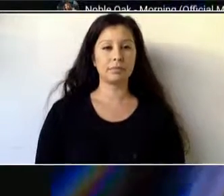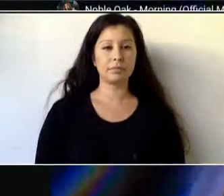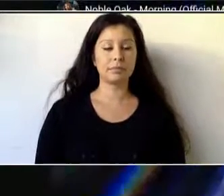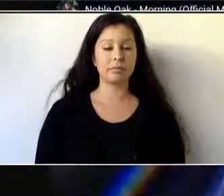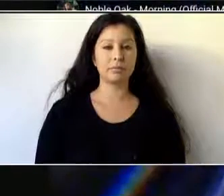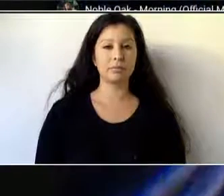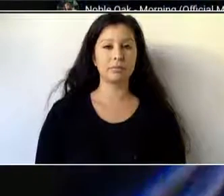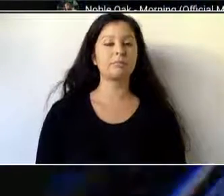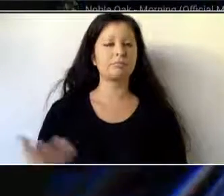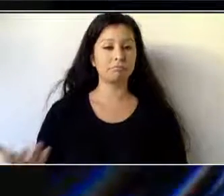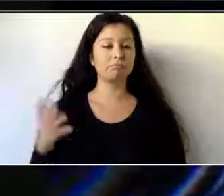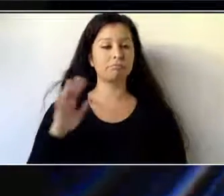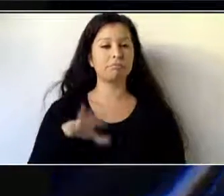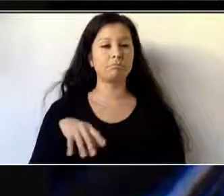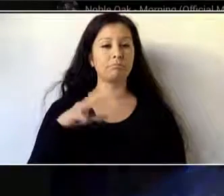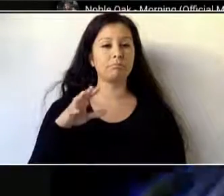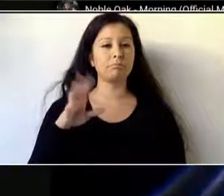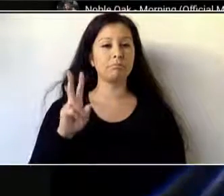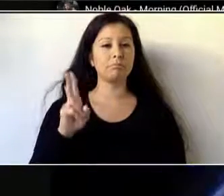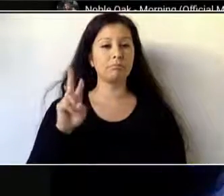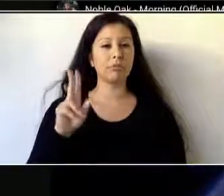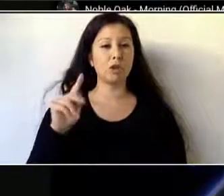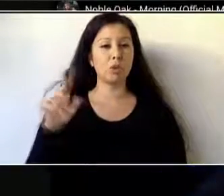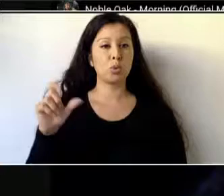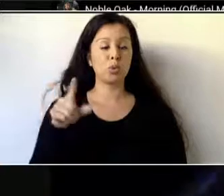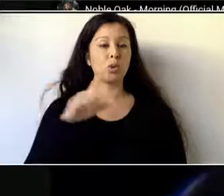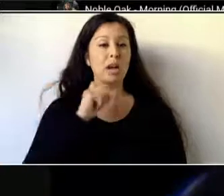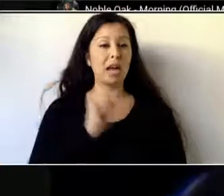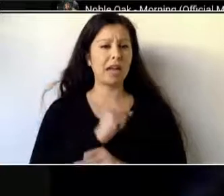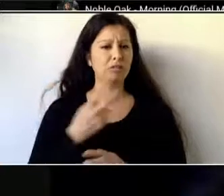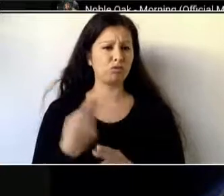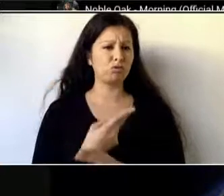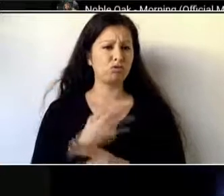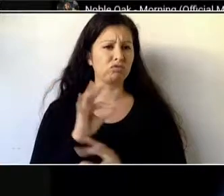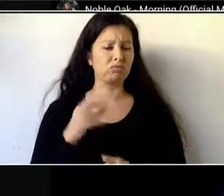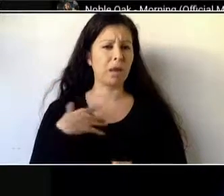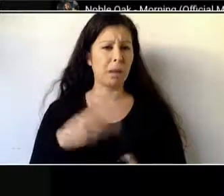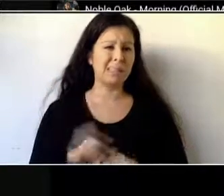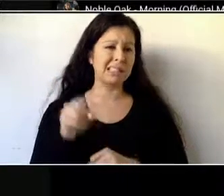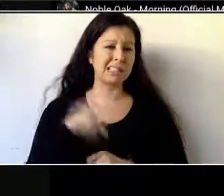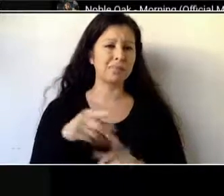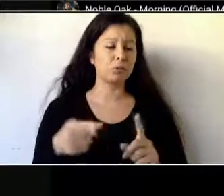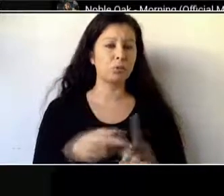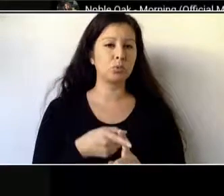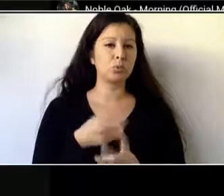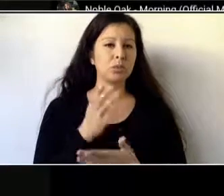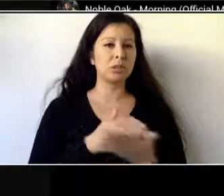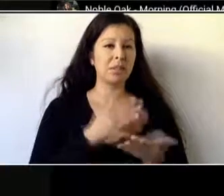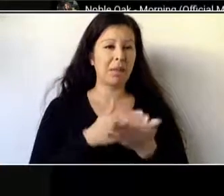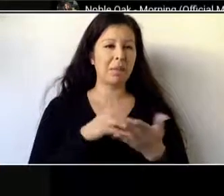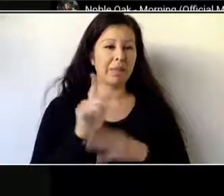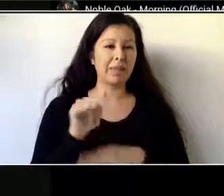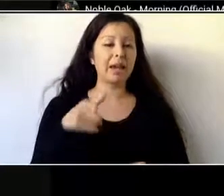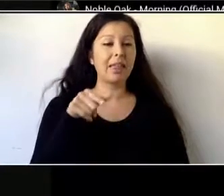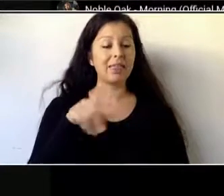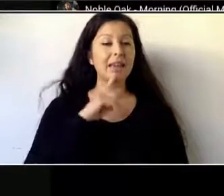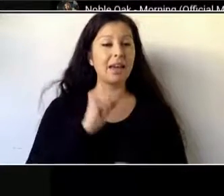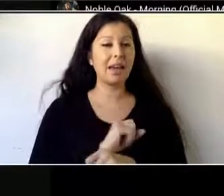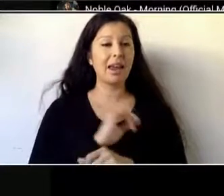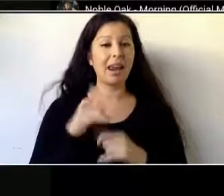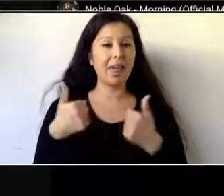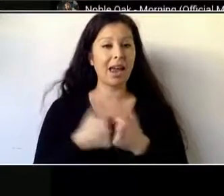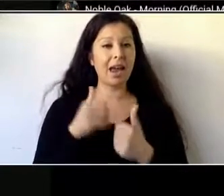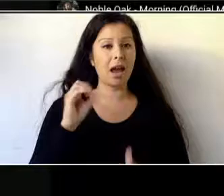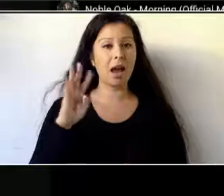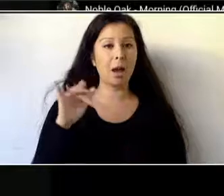VR tools are actually really useful. So I'm just gonna kind of skip to some of the elements of it. So this is actually like the game